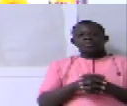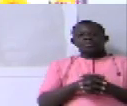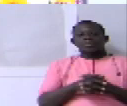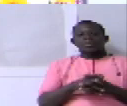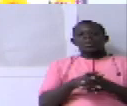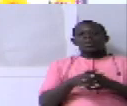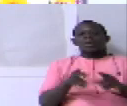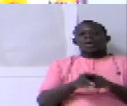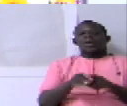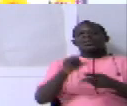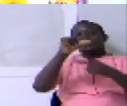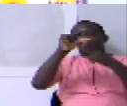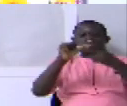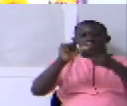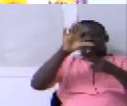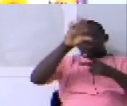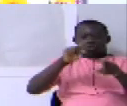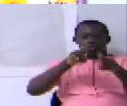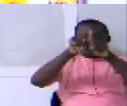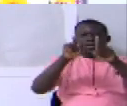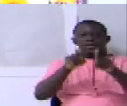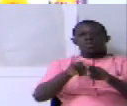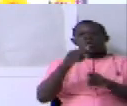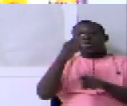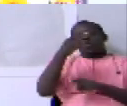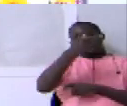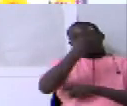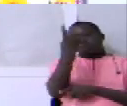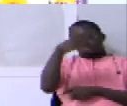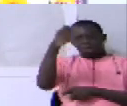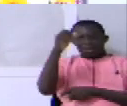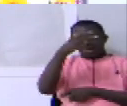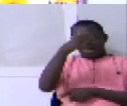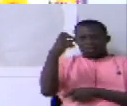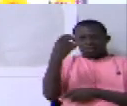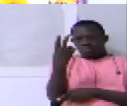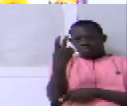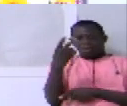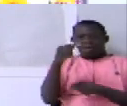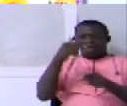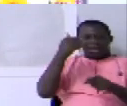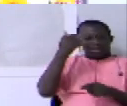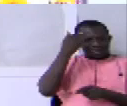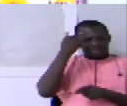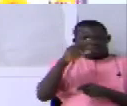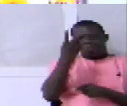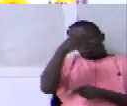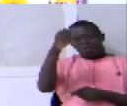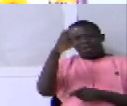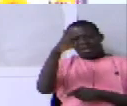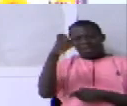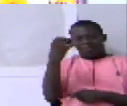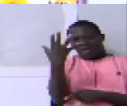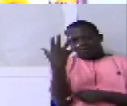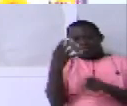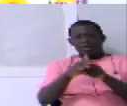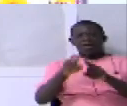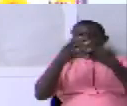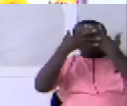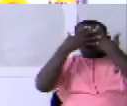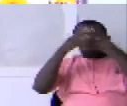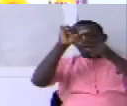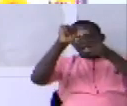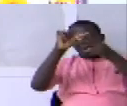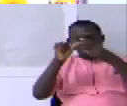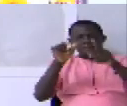the sections dealing with it, 182 to I think 185, the Prison Act, as I understood